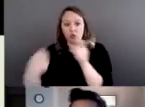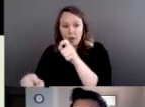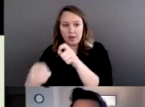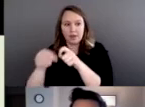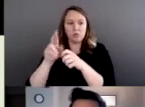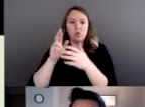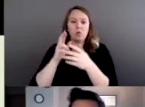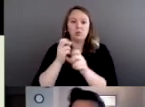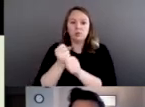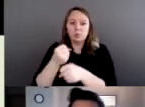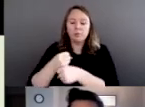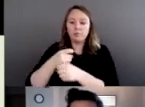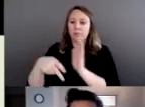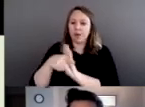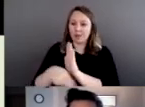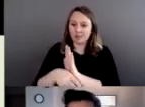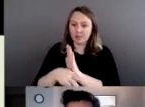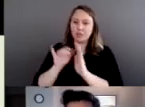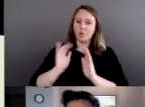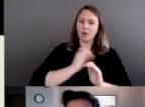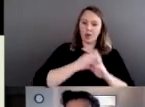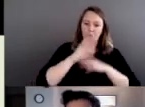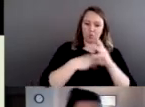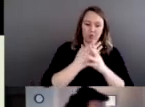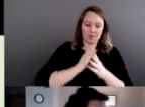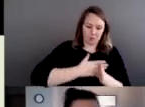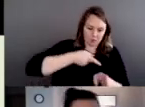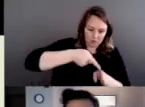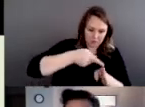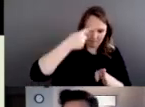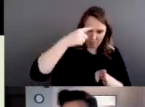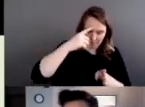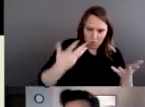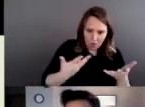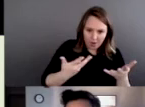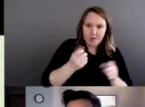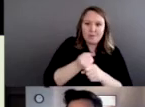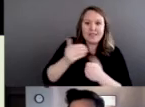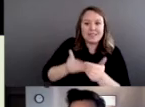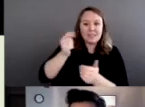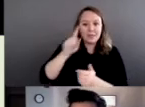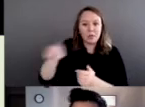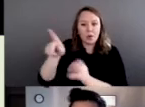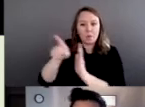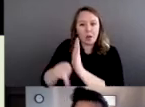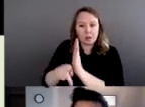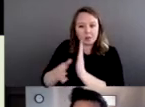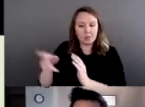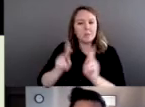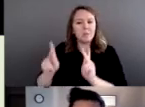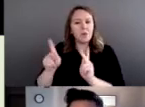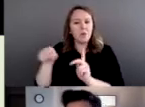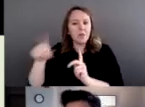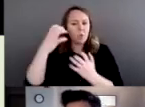easy for them. And how do you make it easy? Again, numbers, because they want to know, you know, how much, how many. They